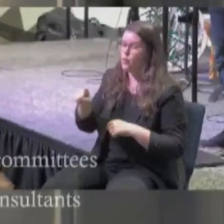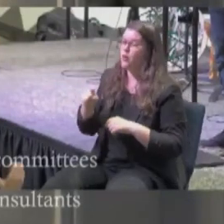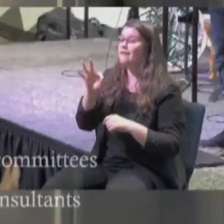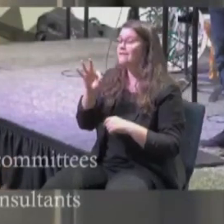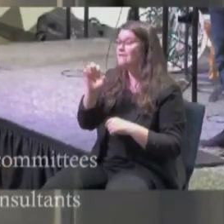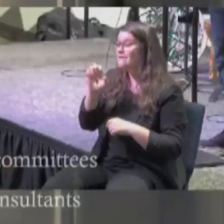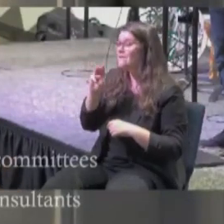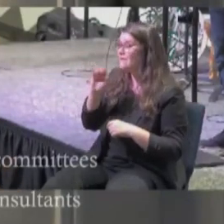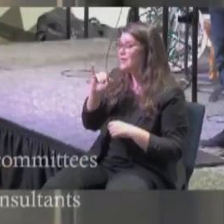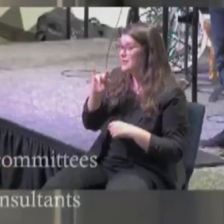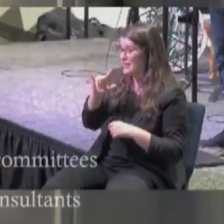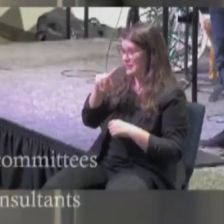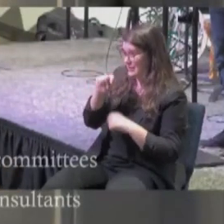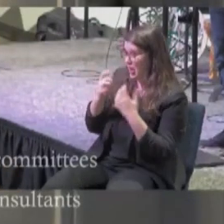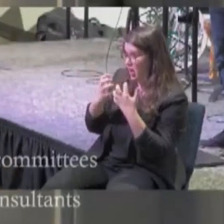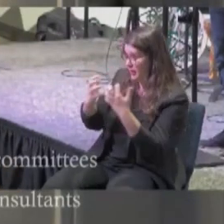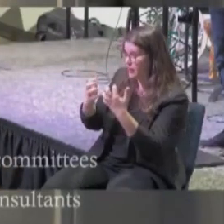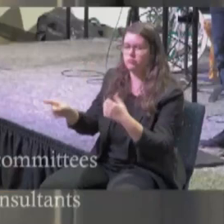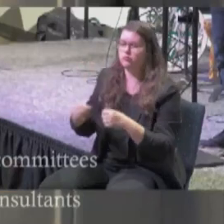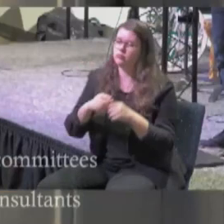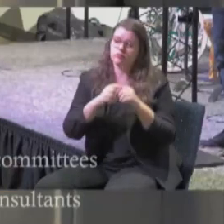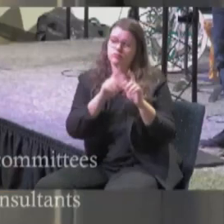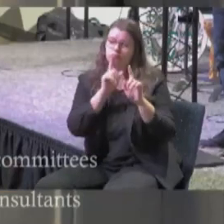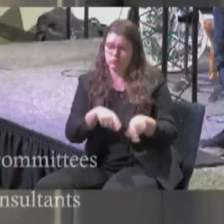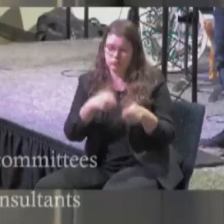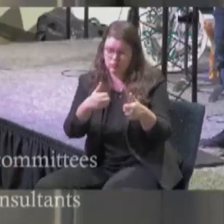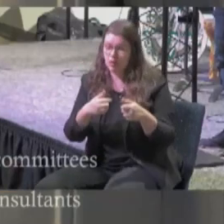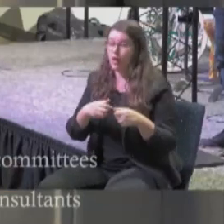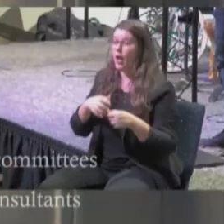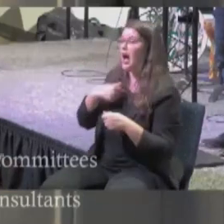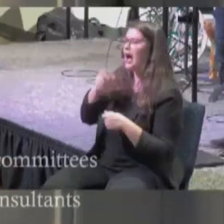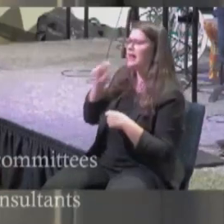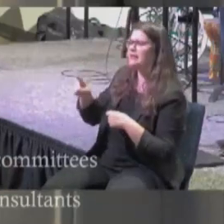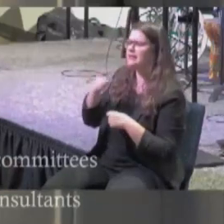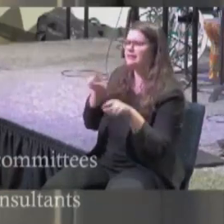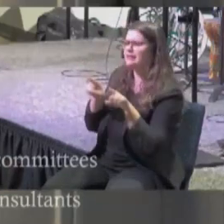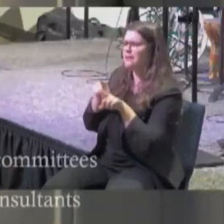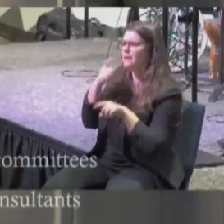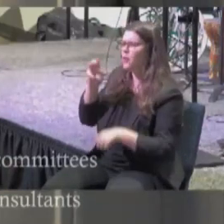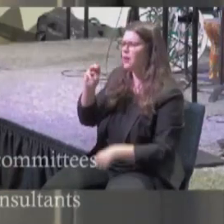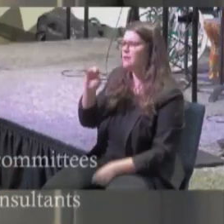audience, I received this reply. I'm sorry.